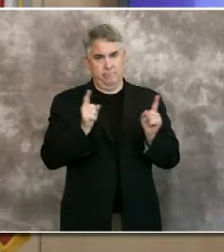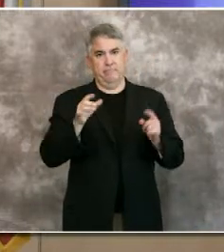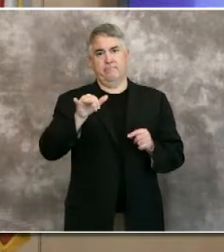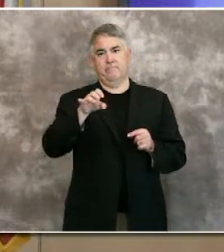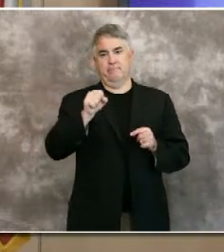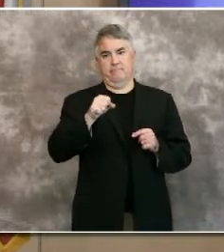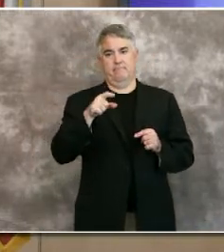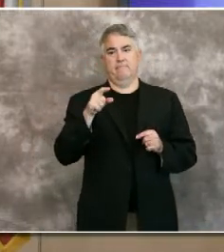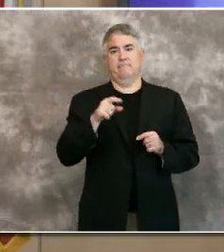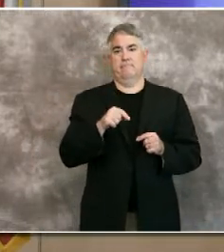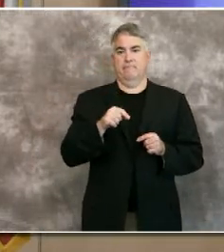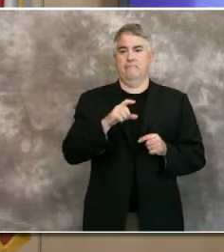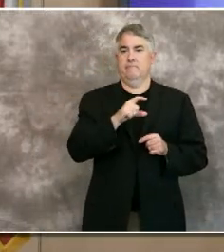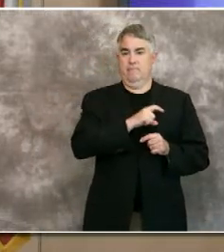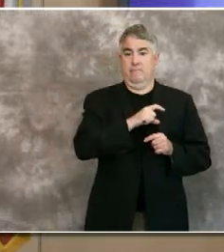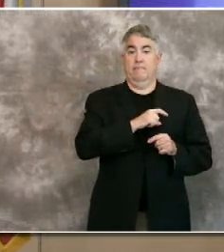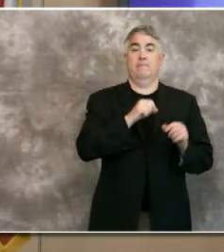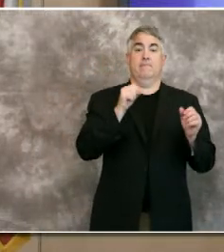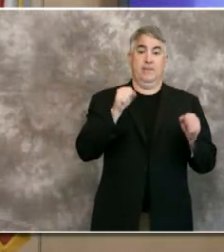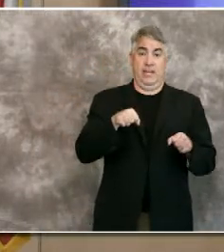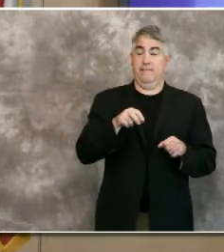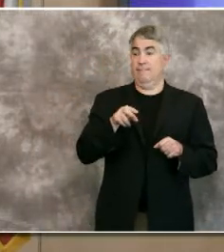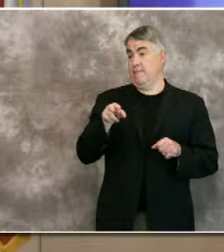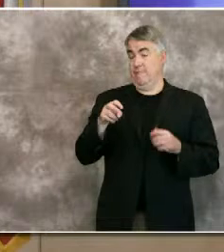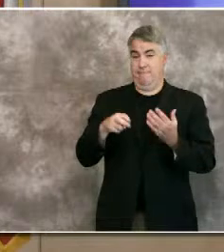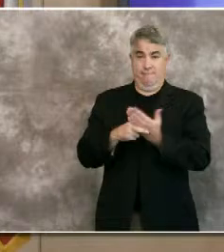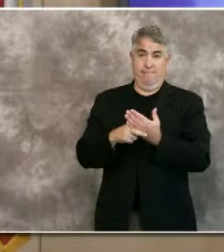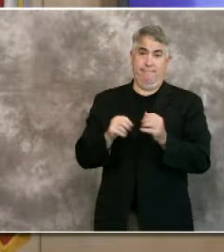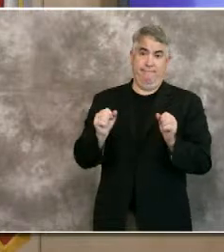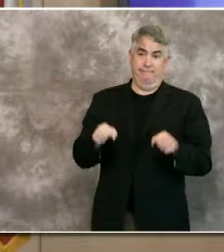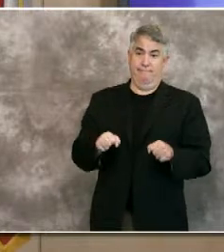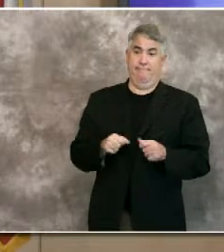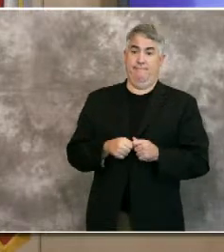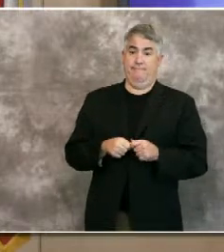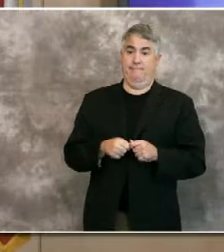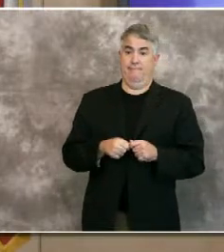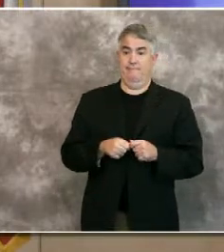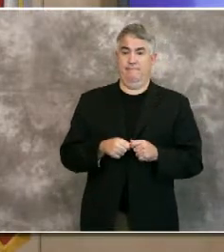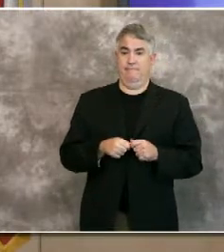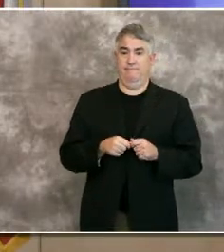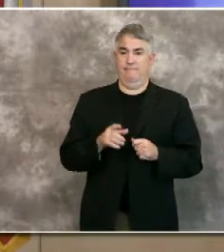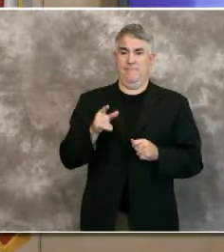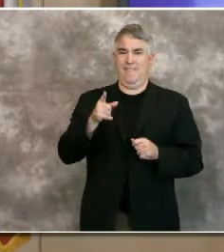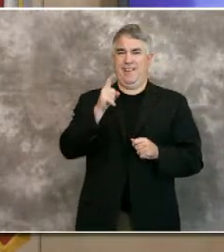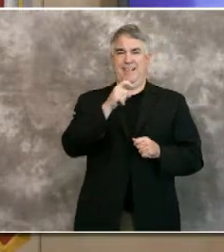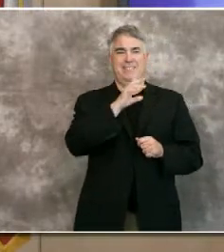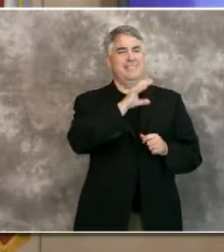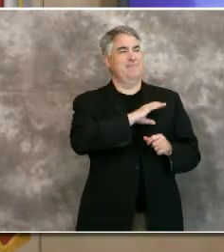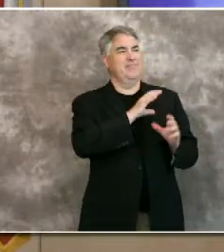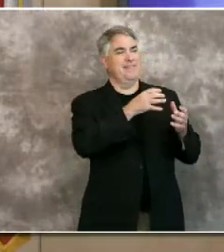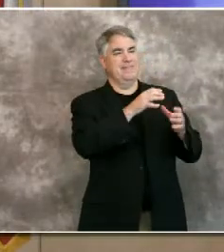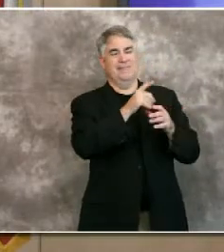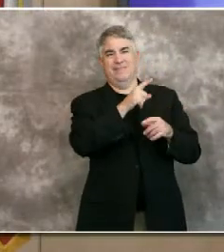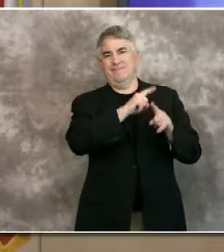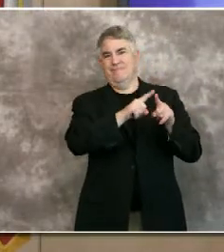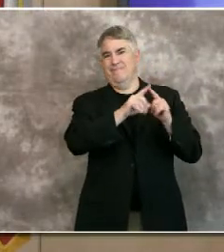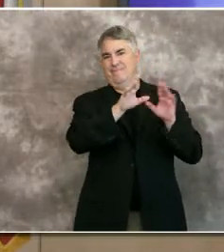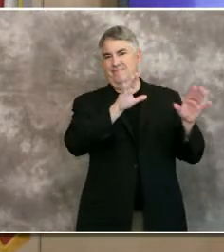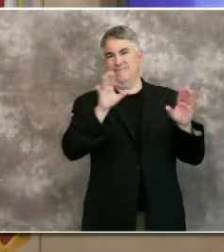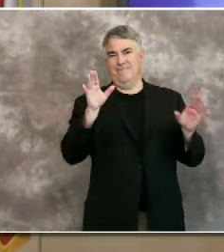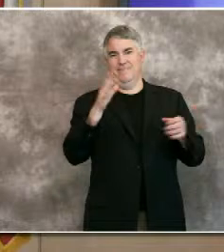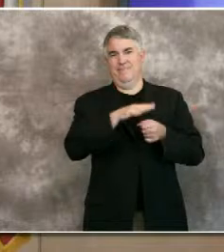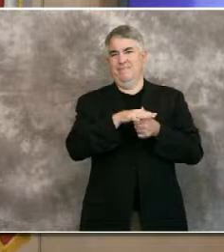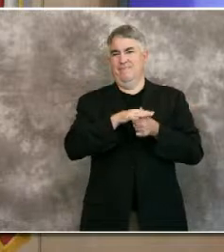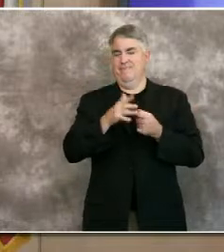law enforcement certainly could enforce it if they chose to, but you would have to ask individual law enforcement jurisdictions as far as their